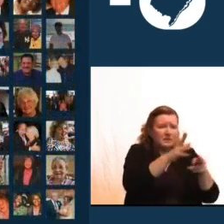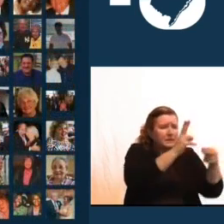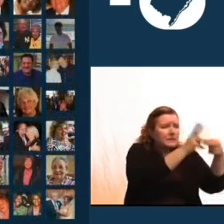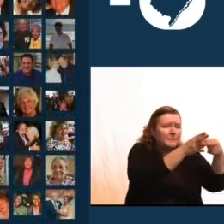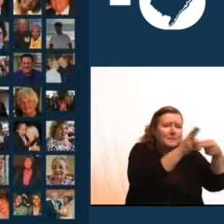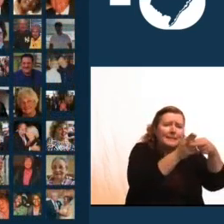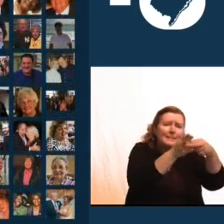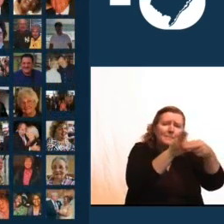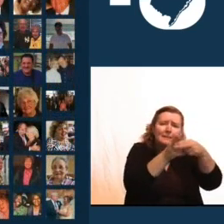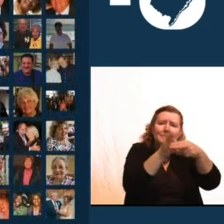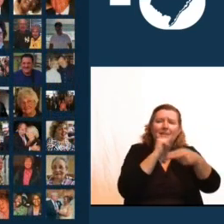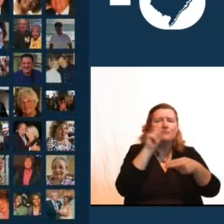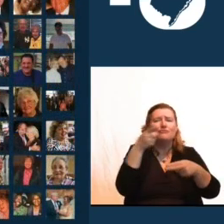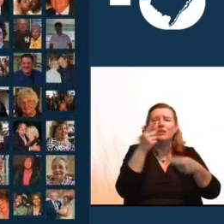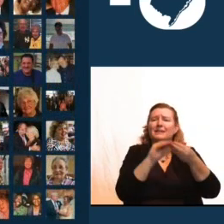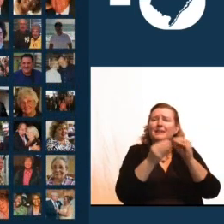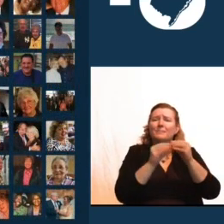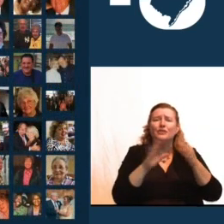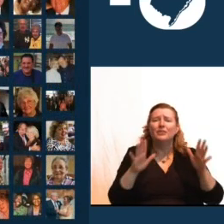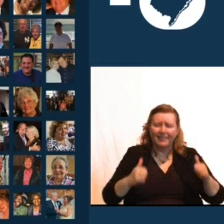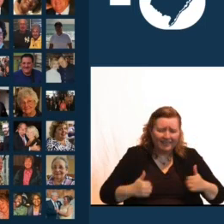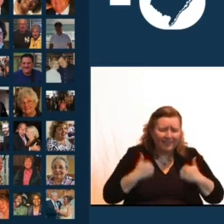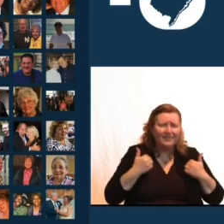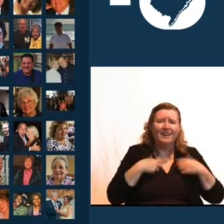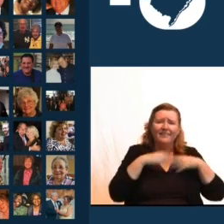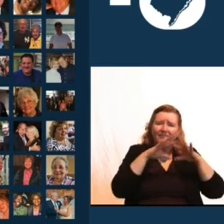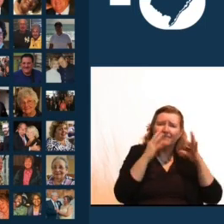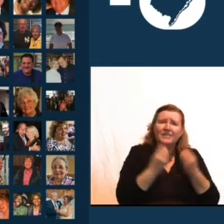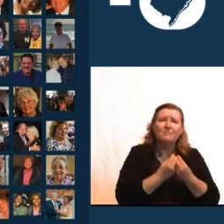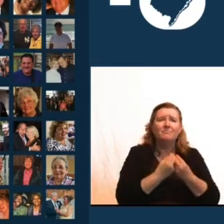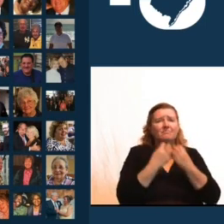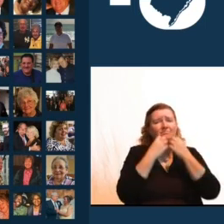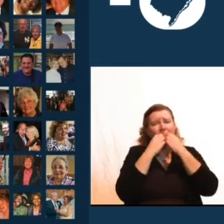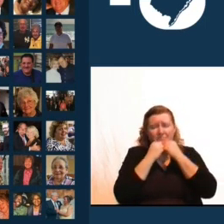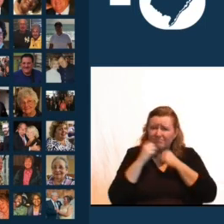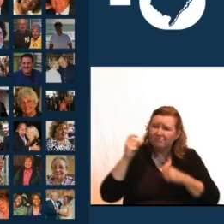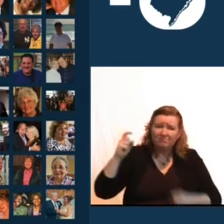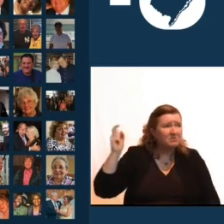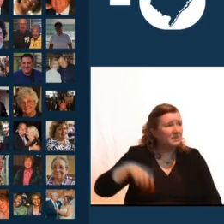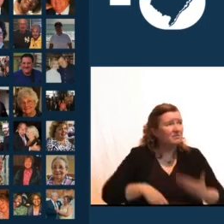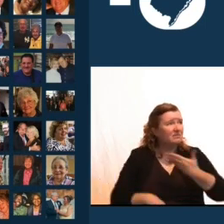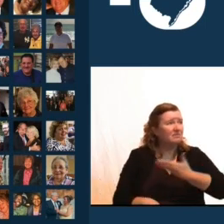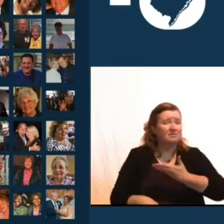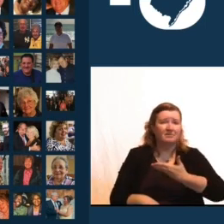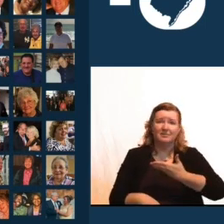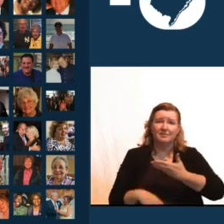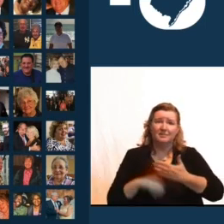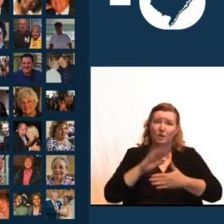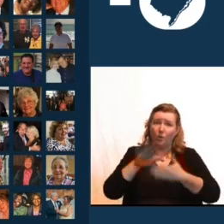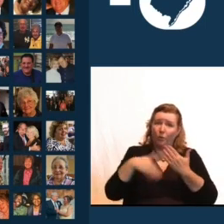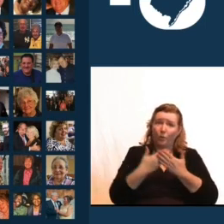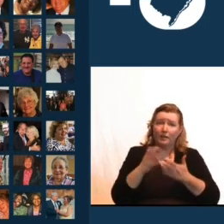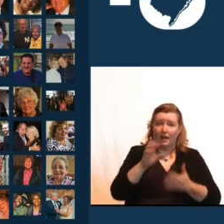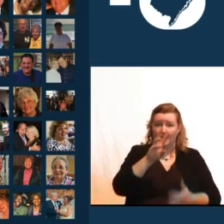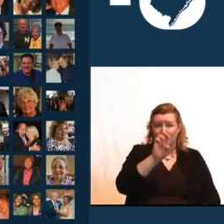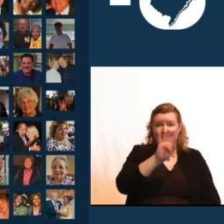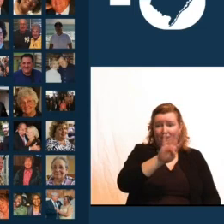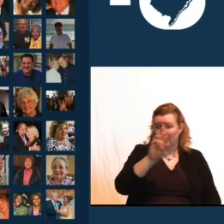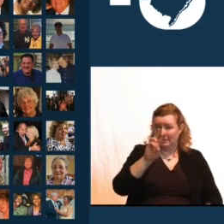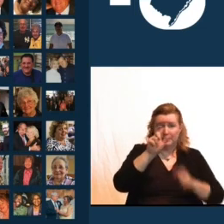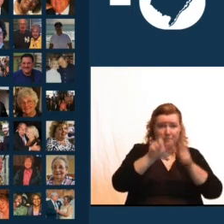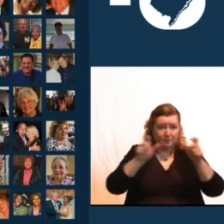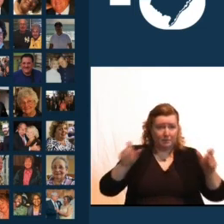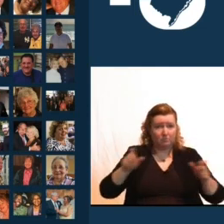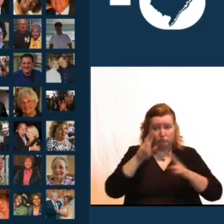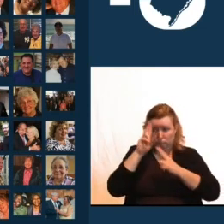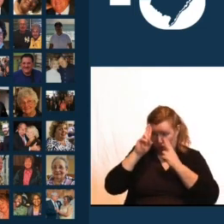of these 646 folks that we have honored in these briefings, I have called each and every one of their families, speaking